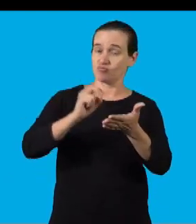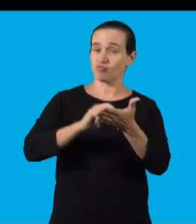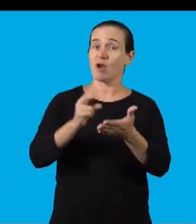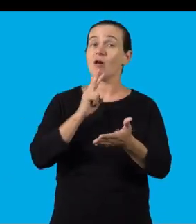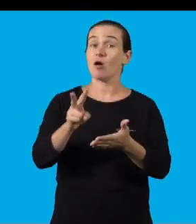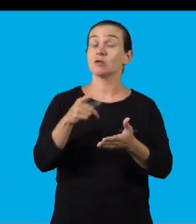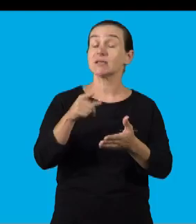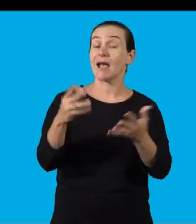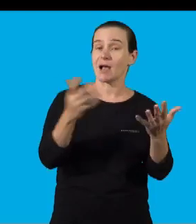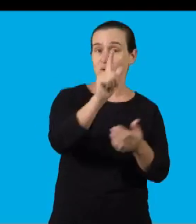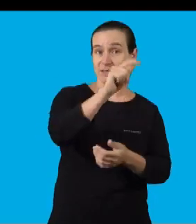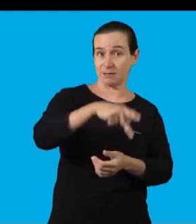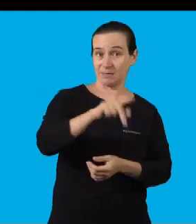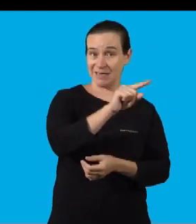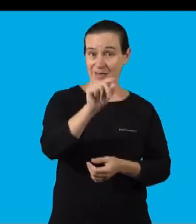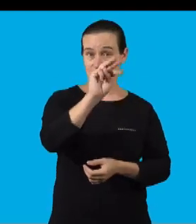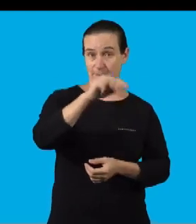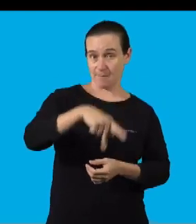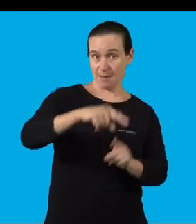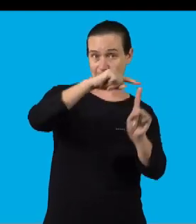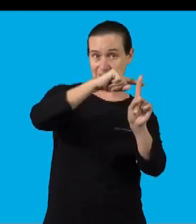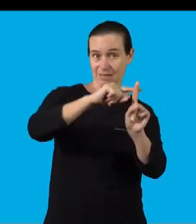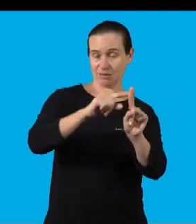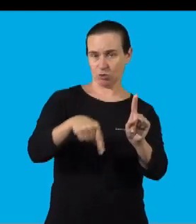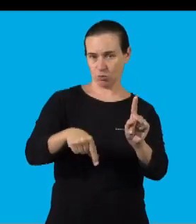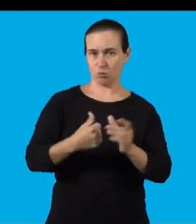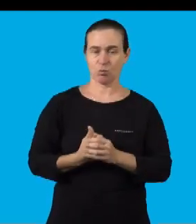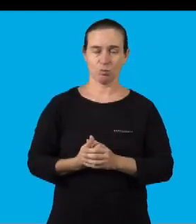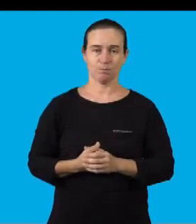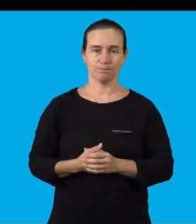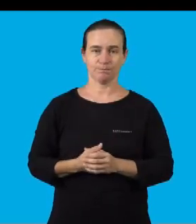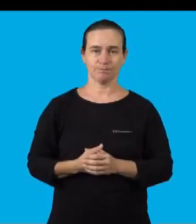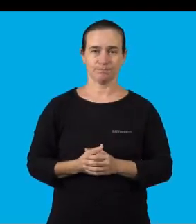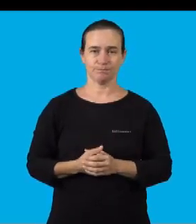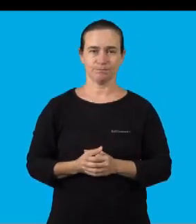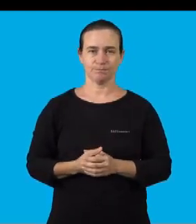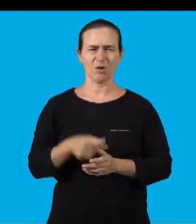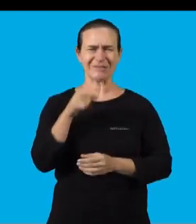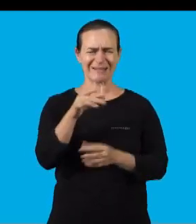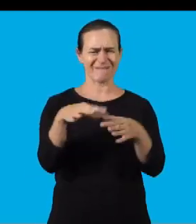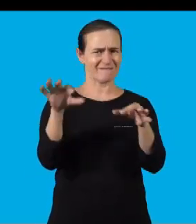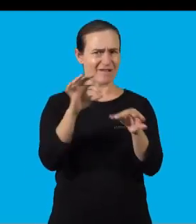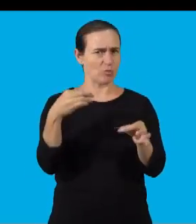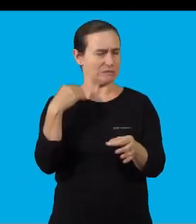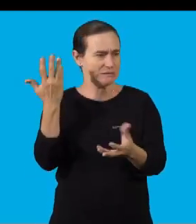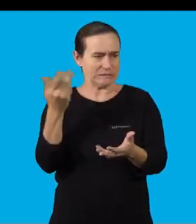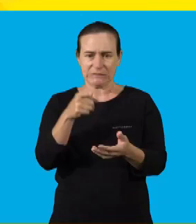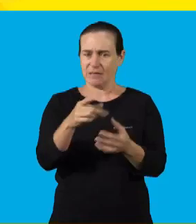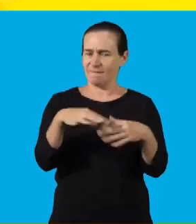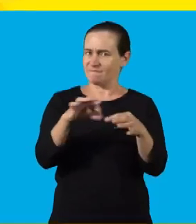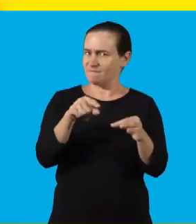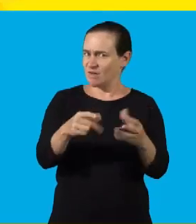your answer in the form TP is equals to MP plus Q. So those unknown values or